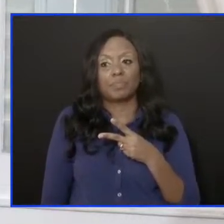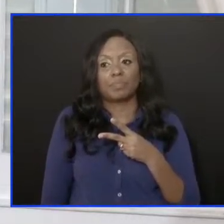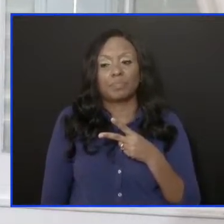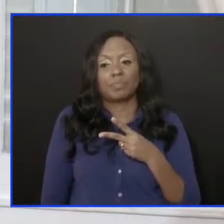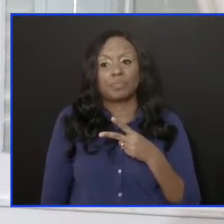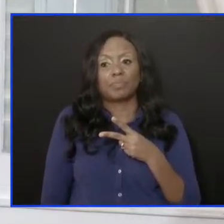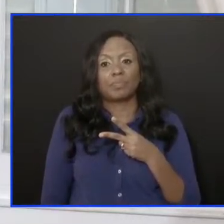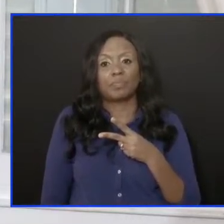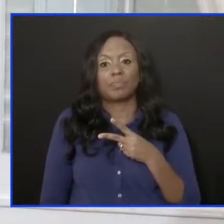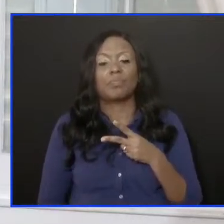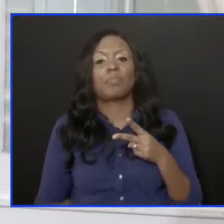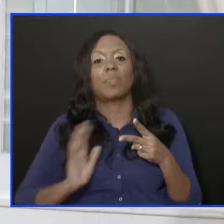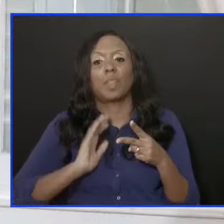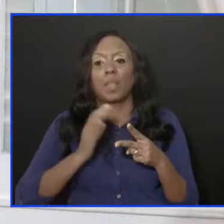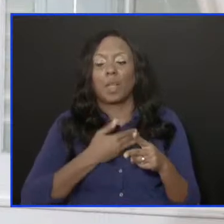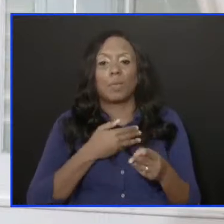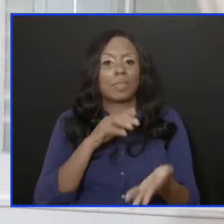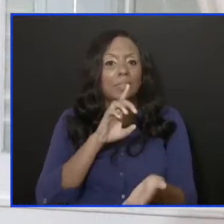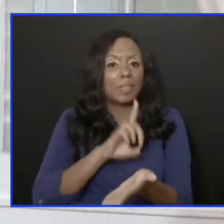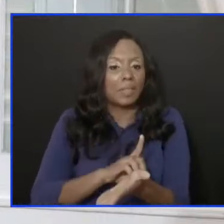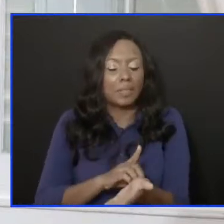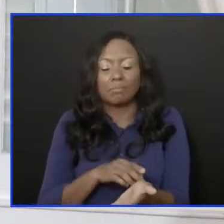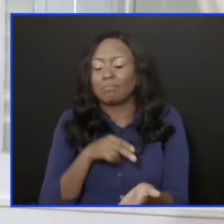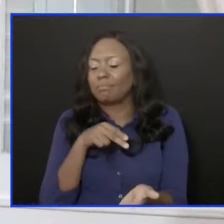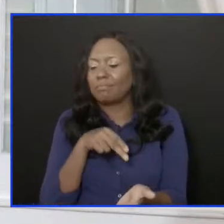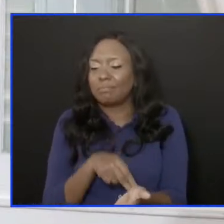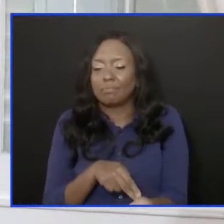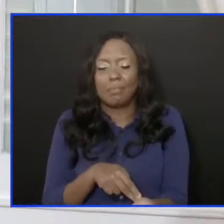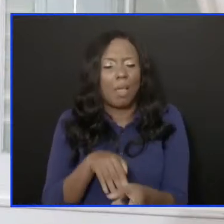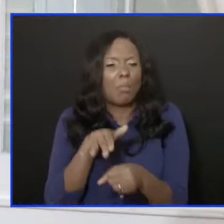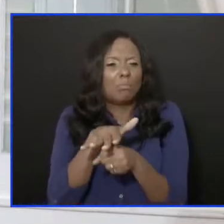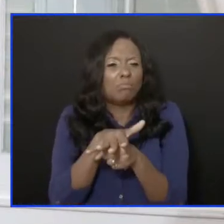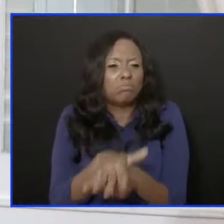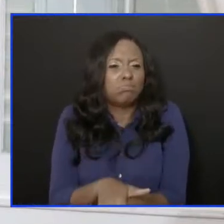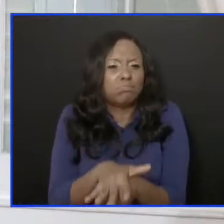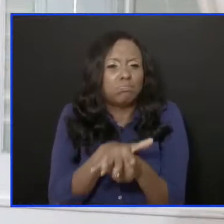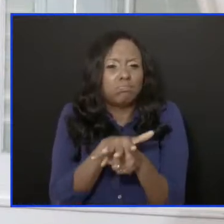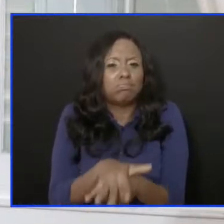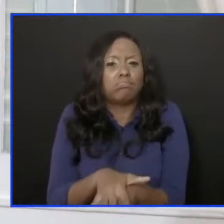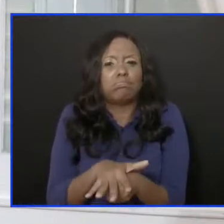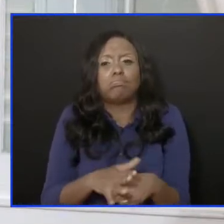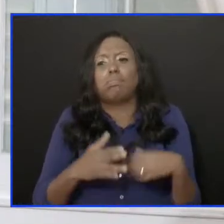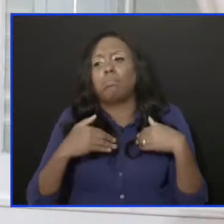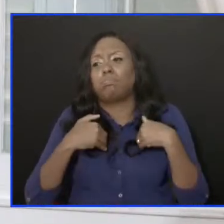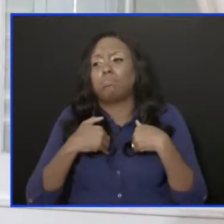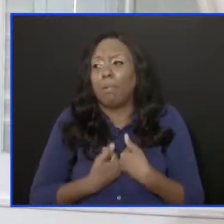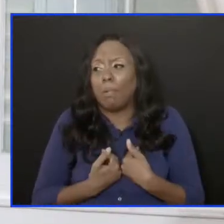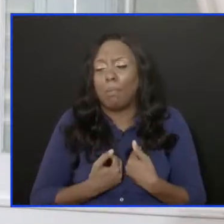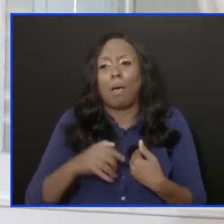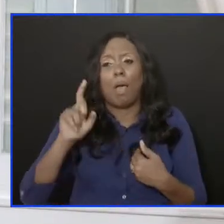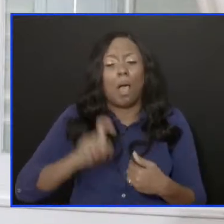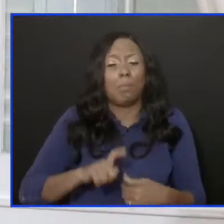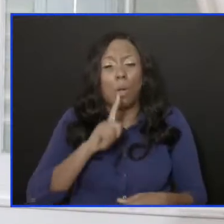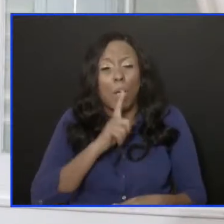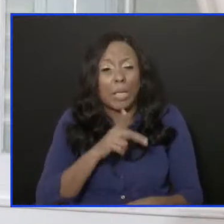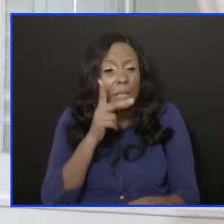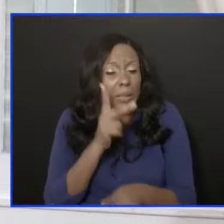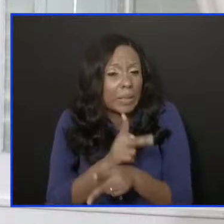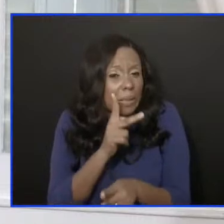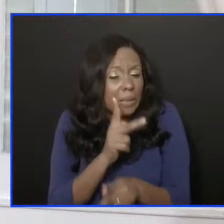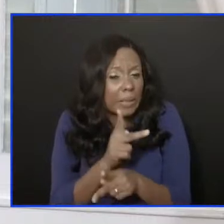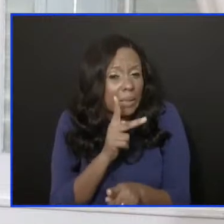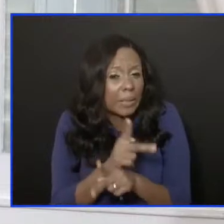human resources, this for us is something that we have to be very, very, very careful with. And